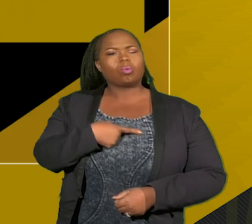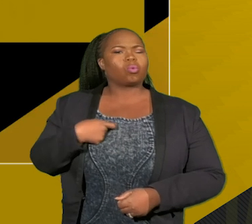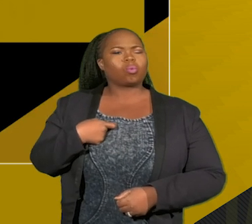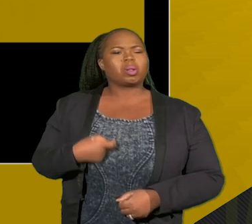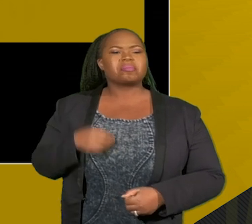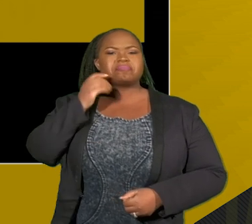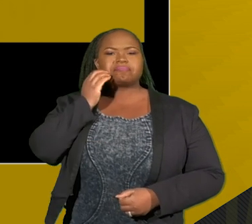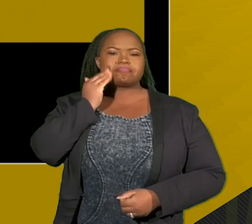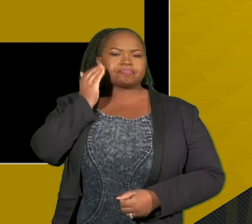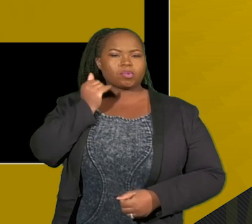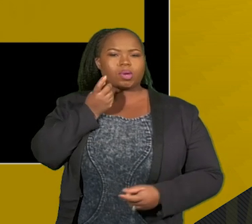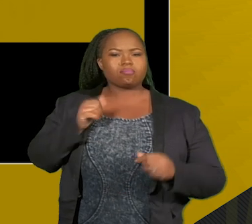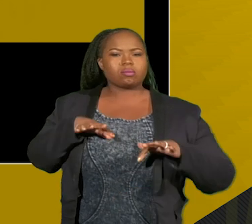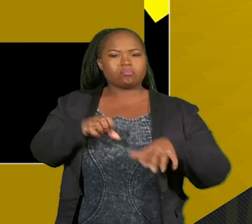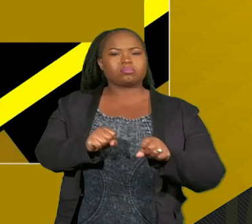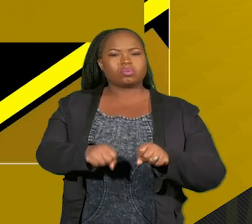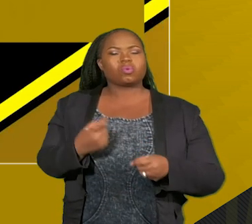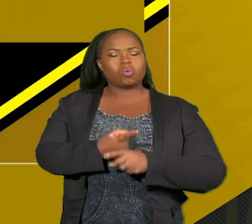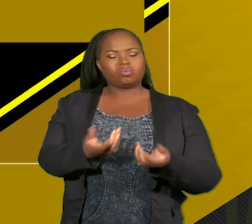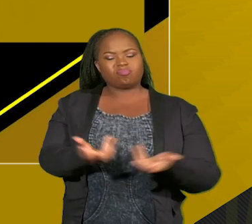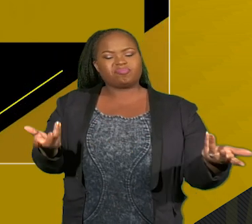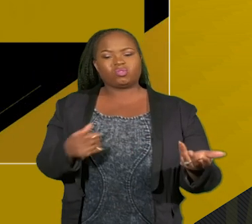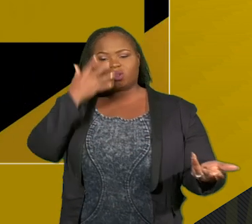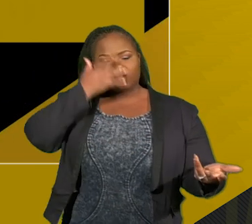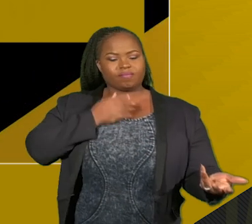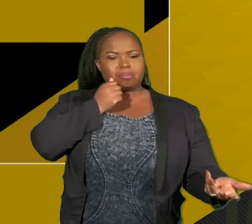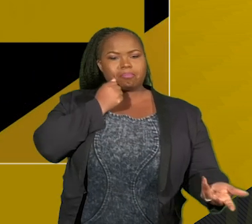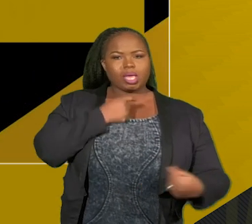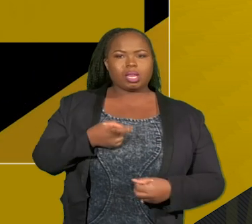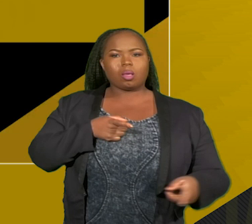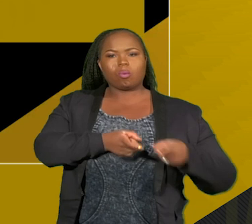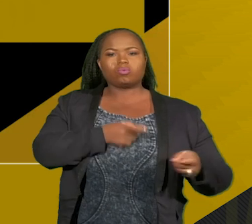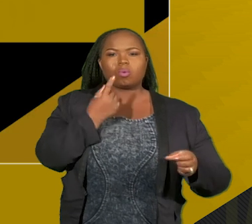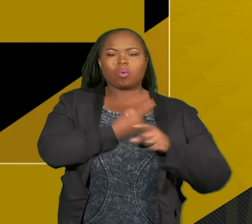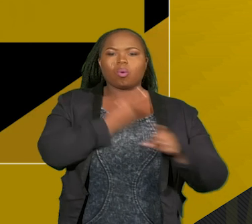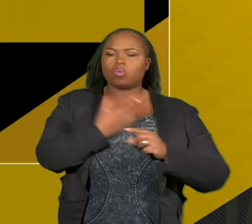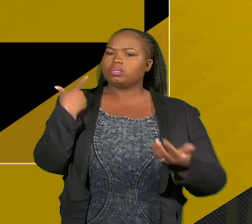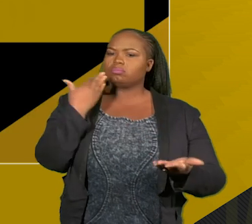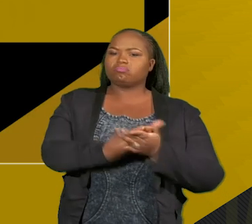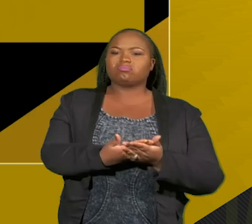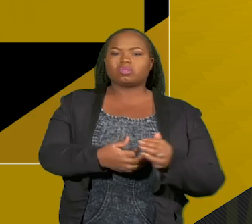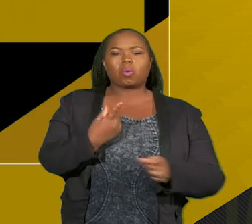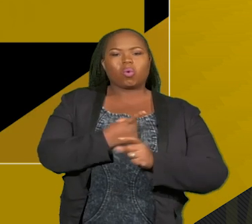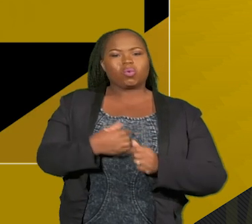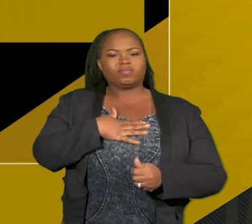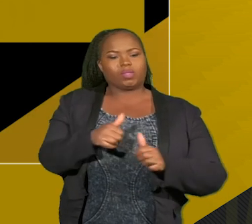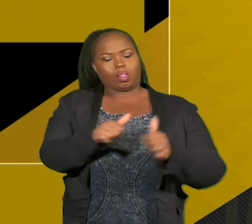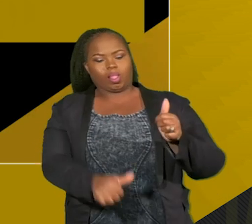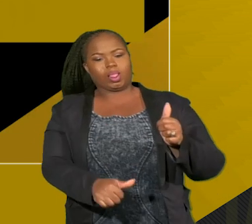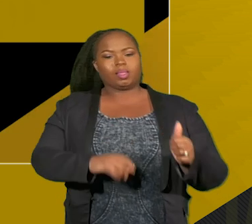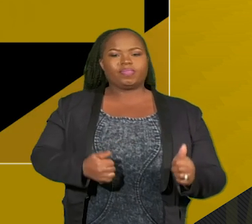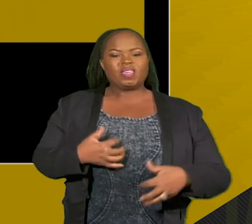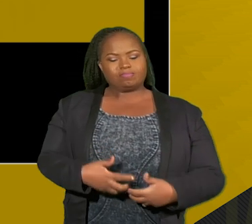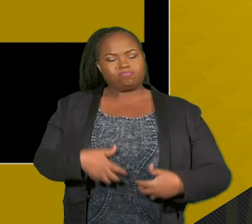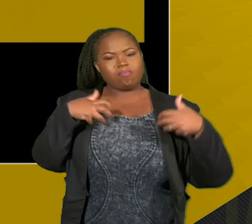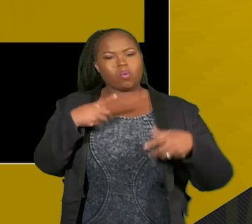man who has never controlled their fate. Their fate has always been at the whim of the oppressor. The frustration he encounters because